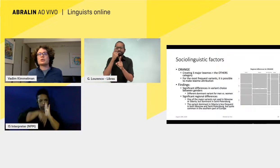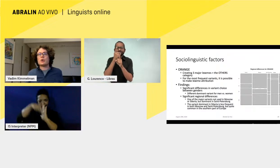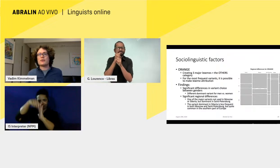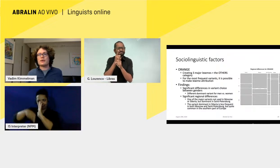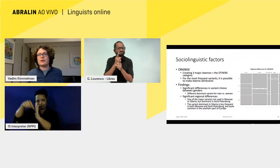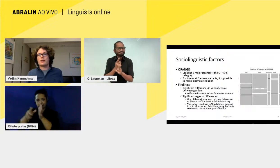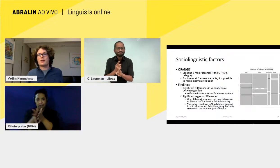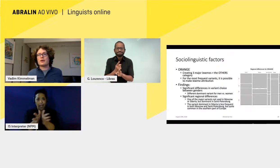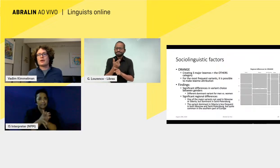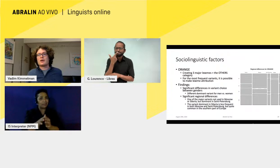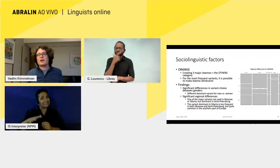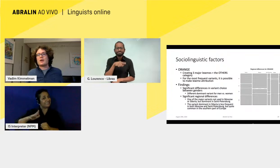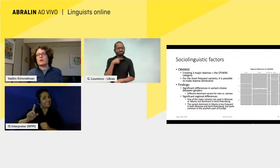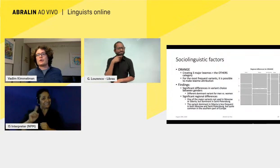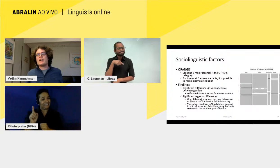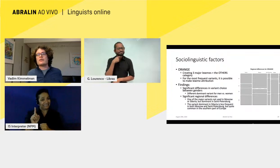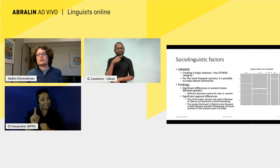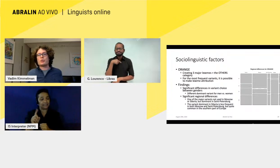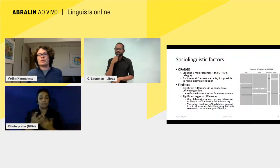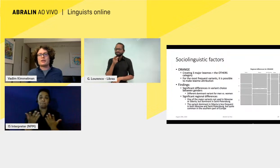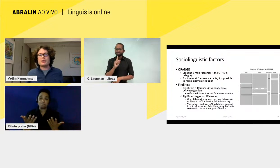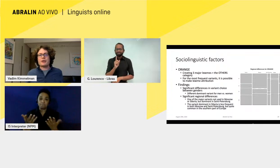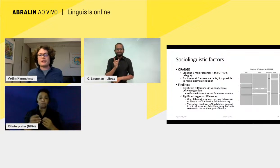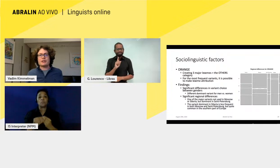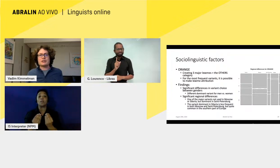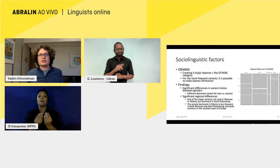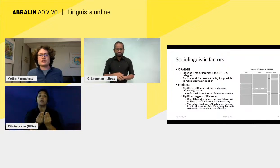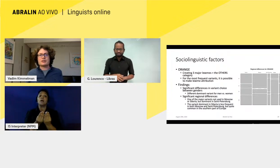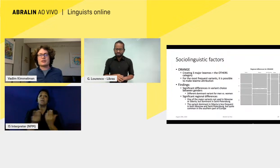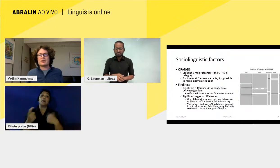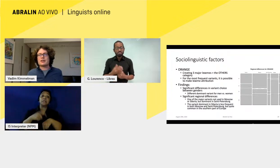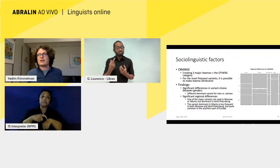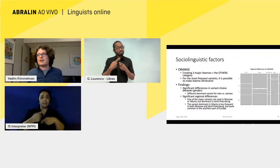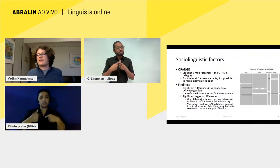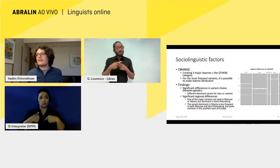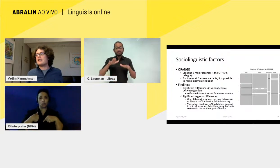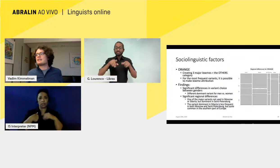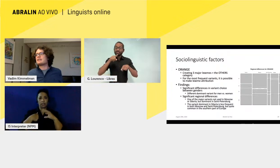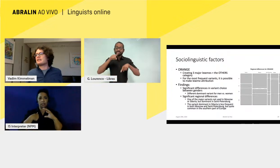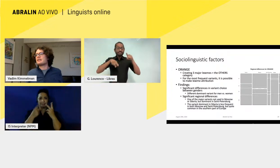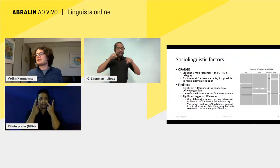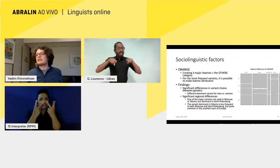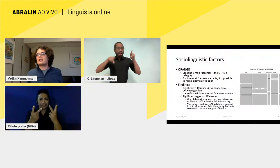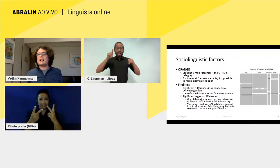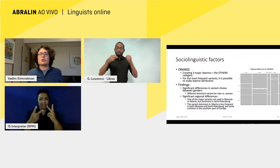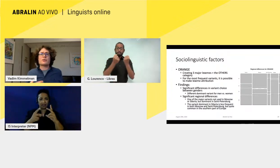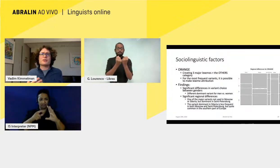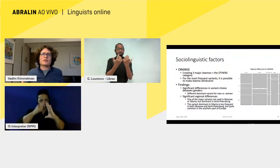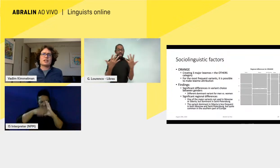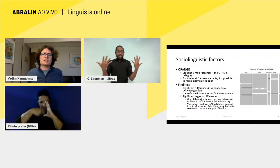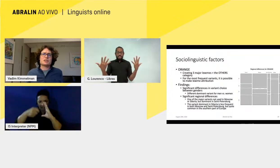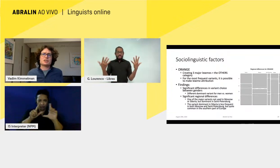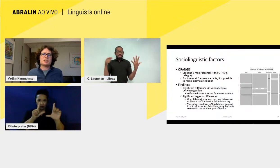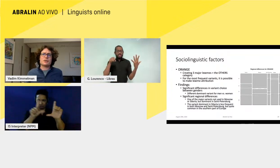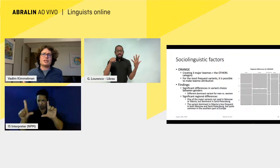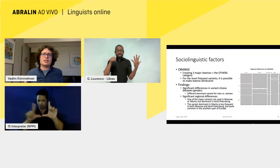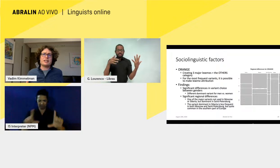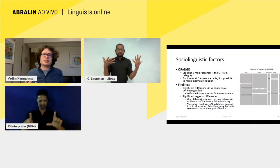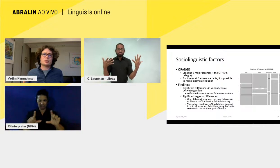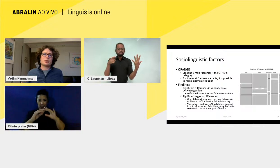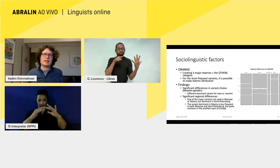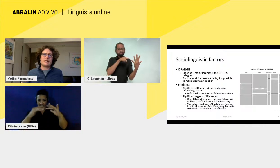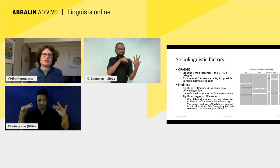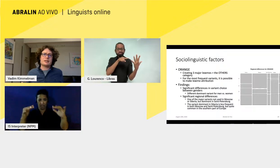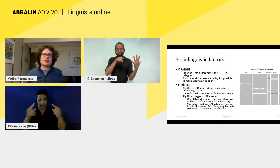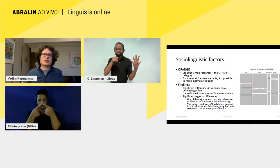So quite often we have so many variants that none of the factors